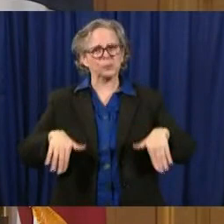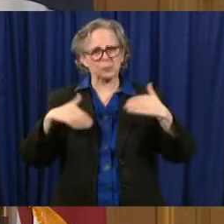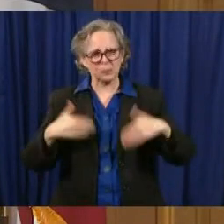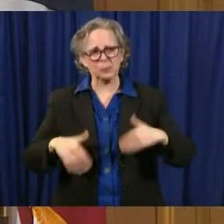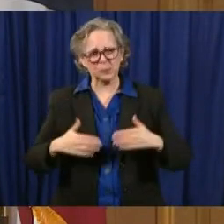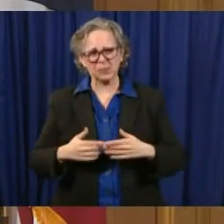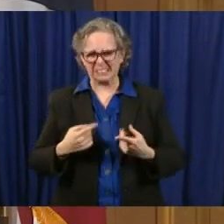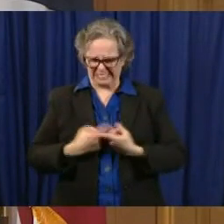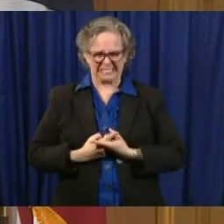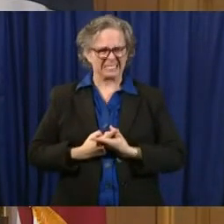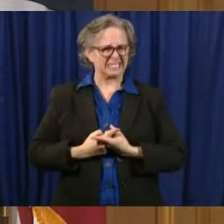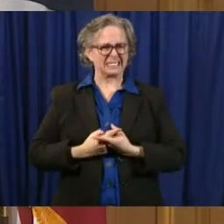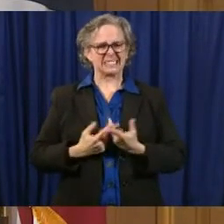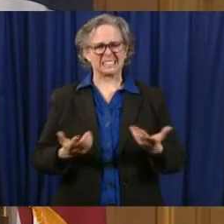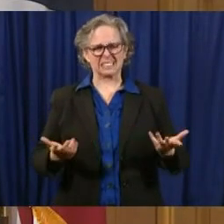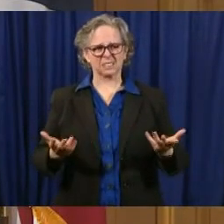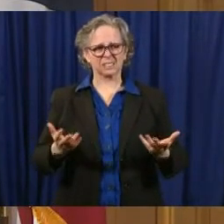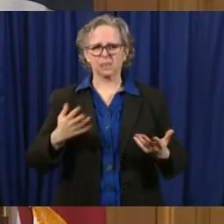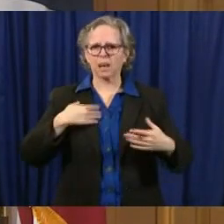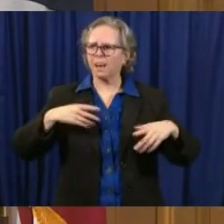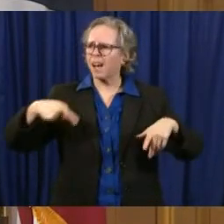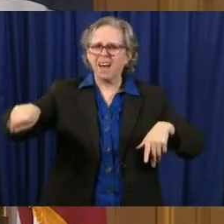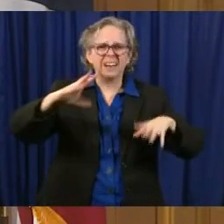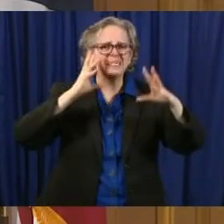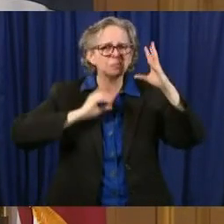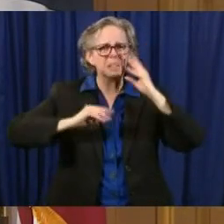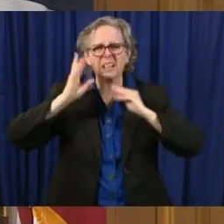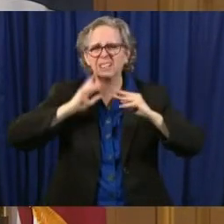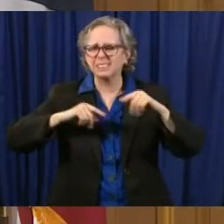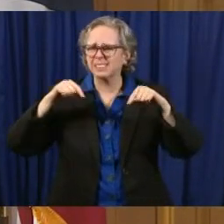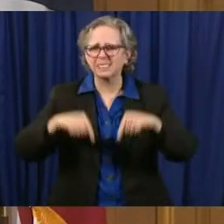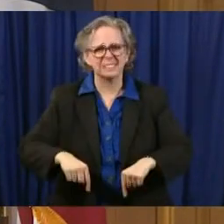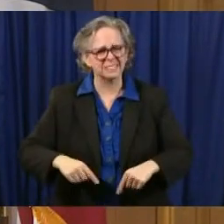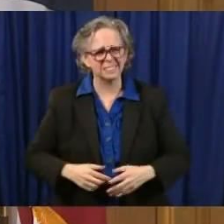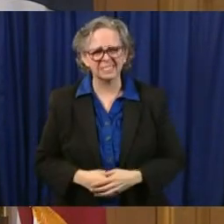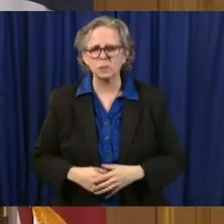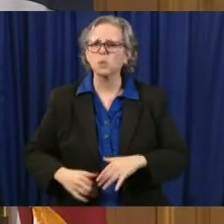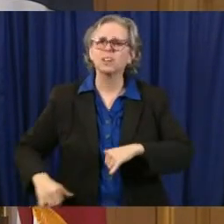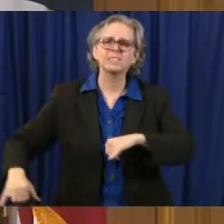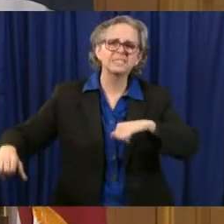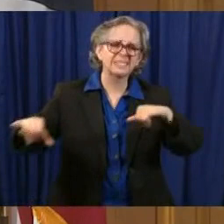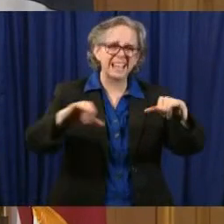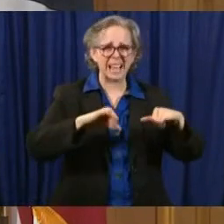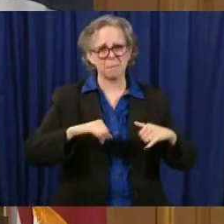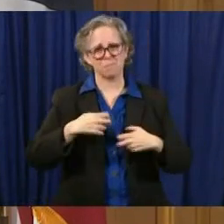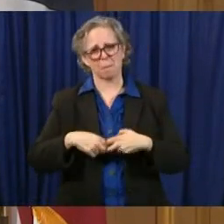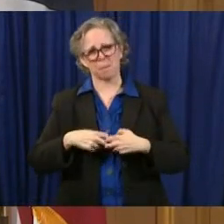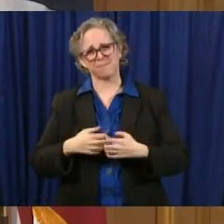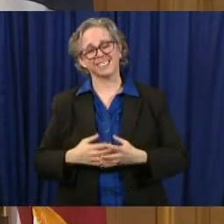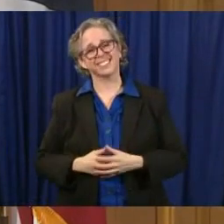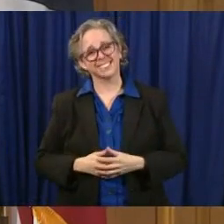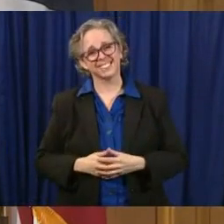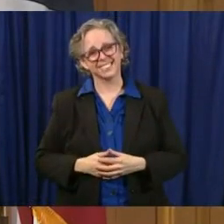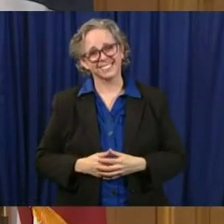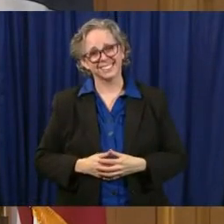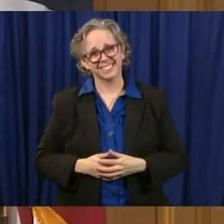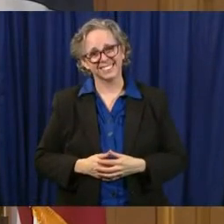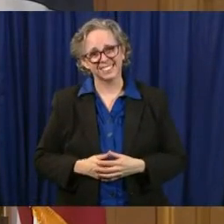all face. So we're all kind of up with the same dilemma, and how do we do this? Thank you.